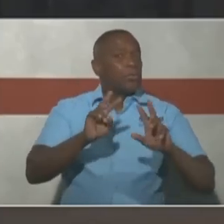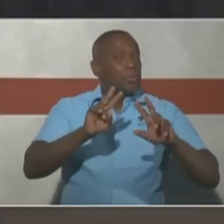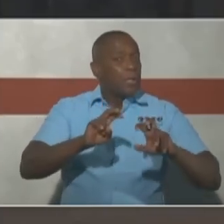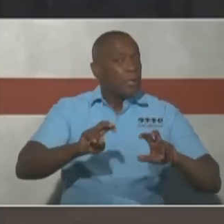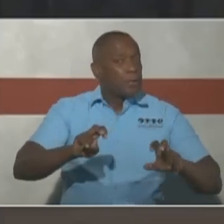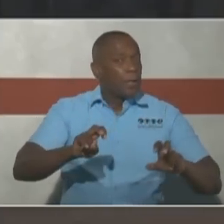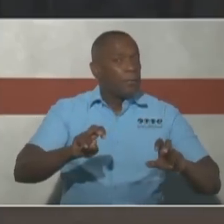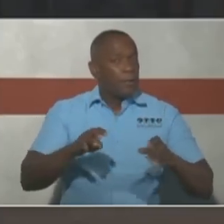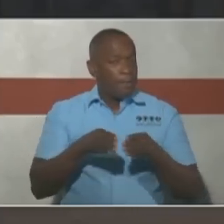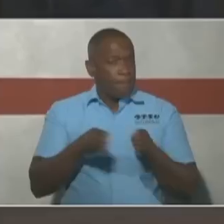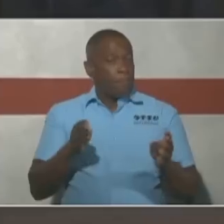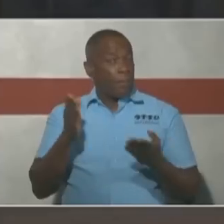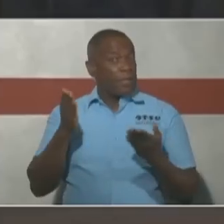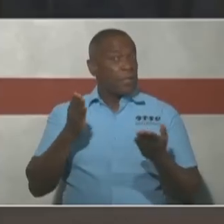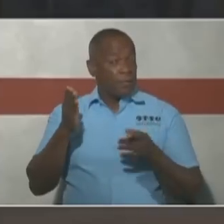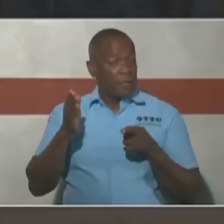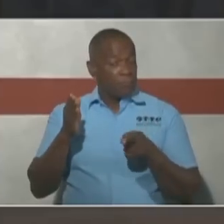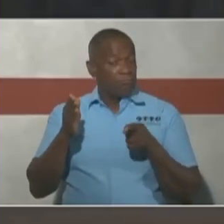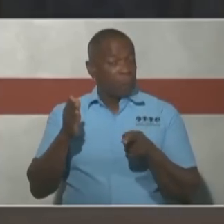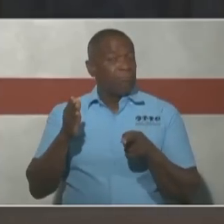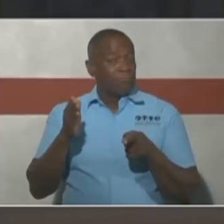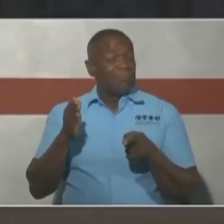ill, whether it's COVID or not.